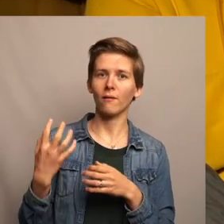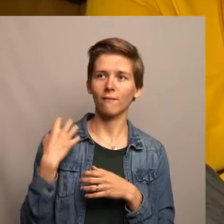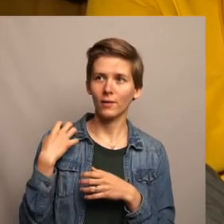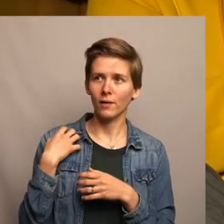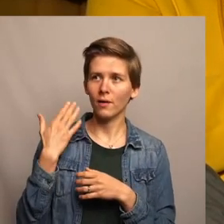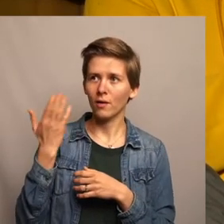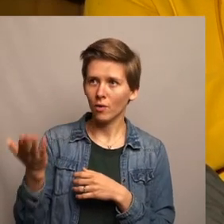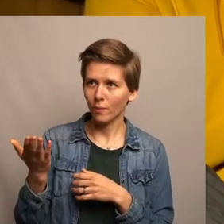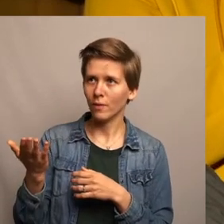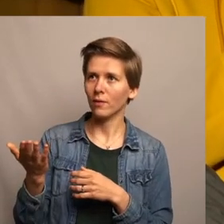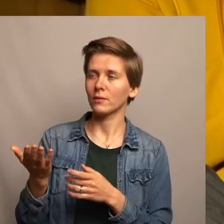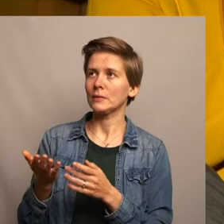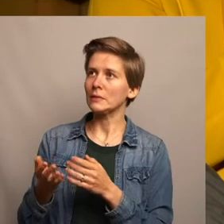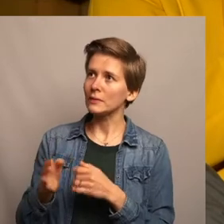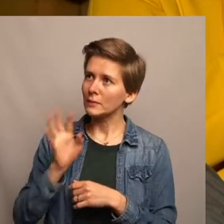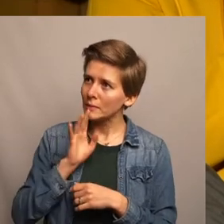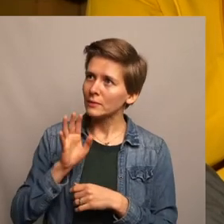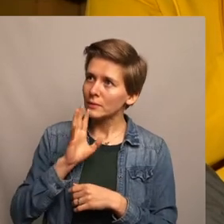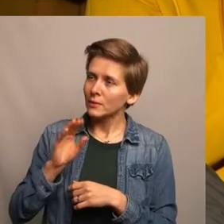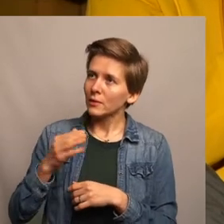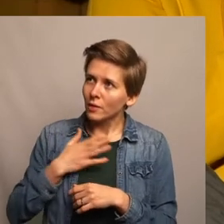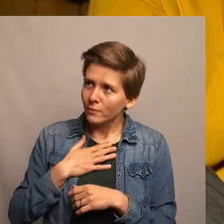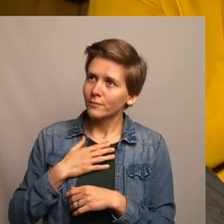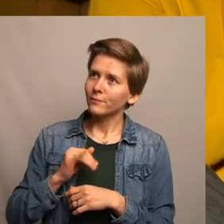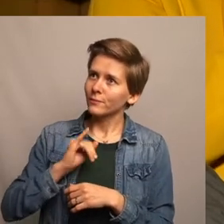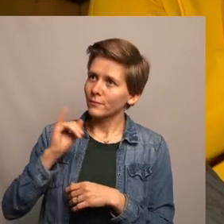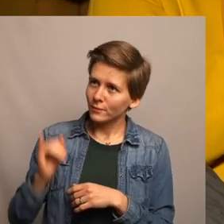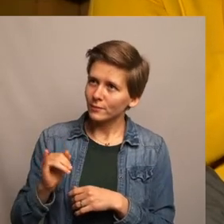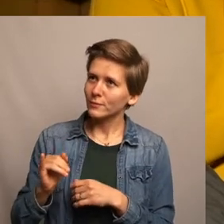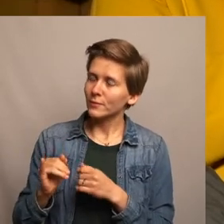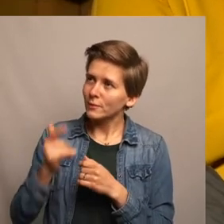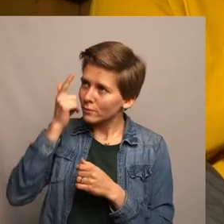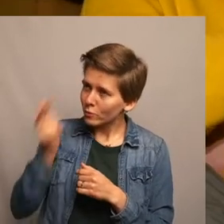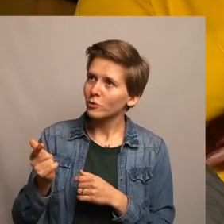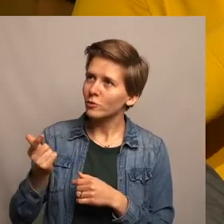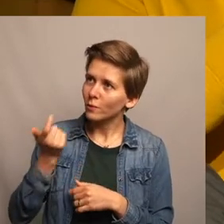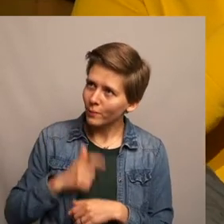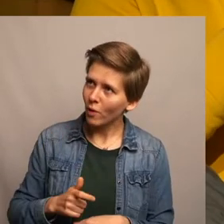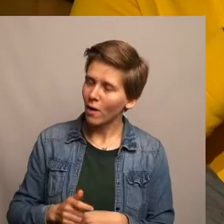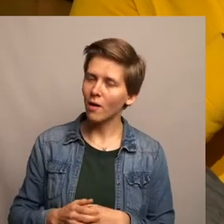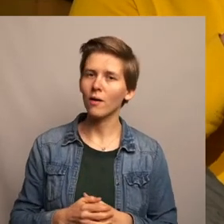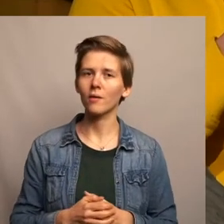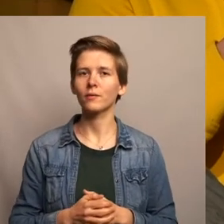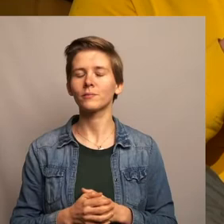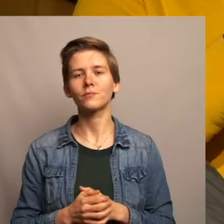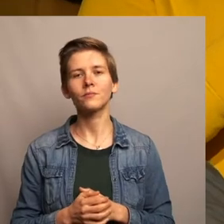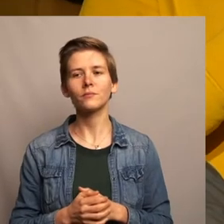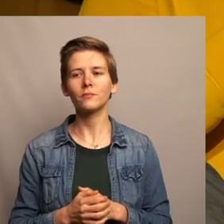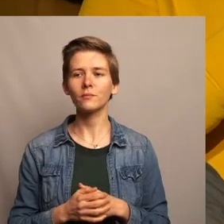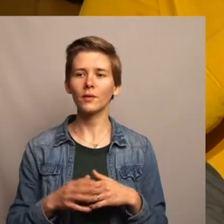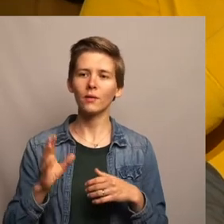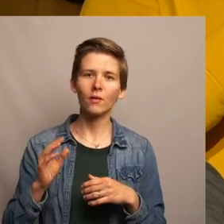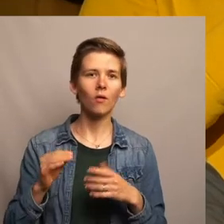your sexuality. So imagine, I don't know how many person here from Finland born and identify themselves like